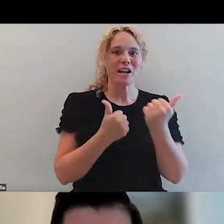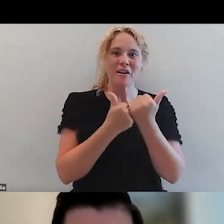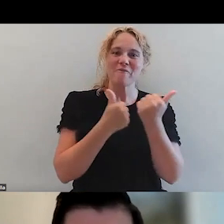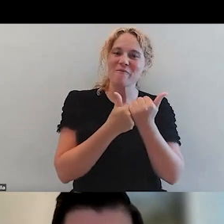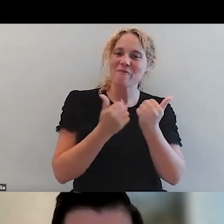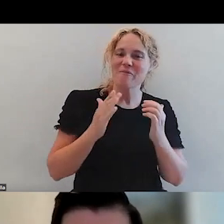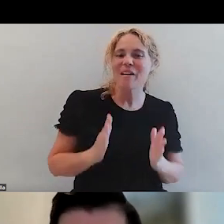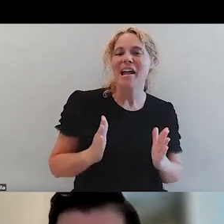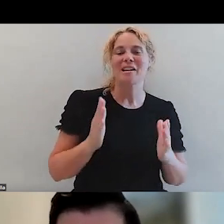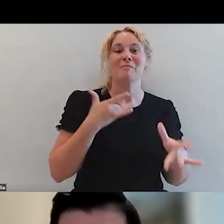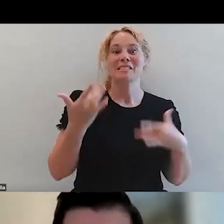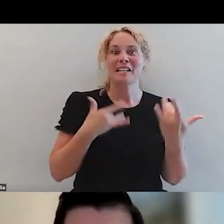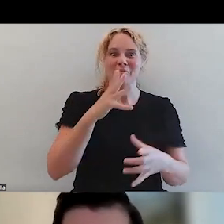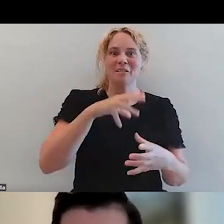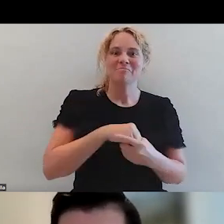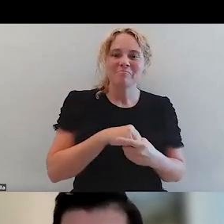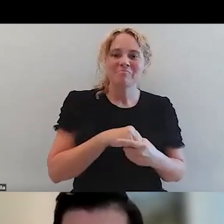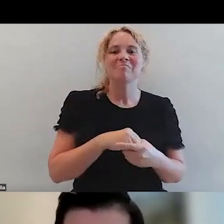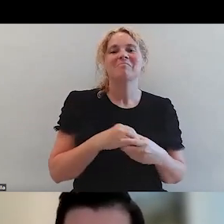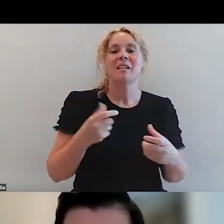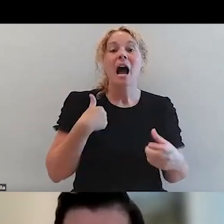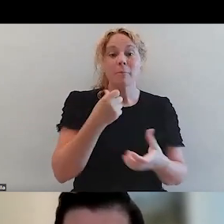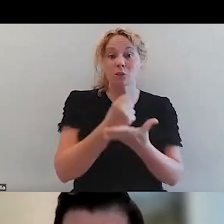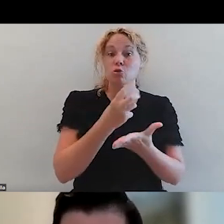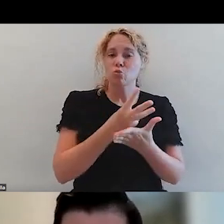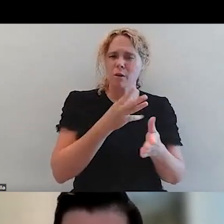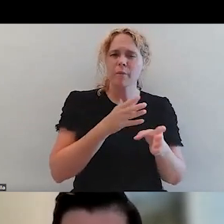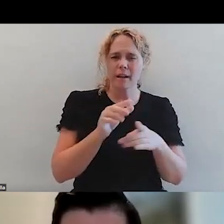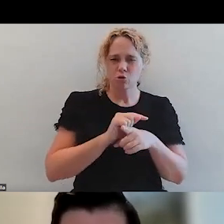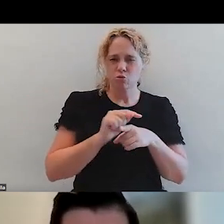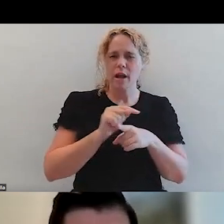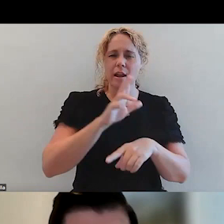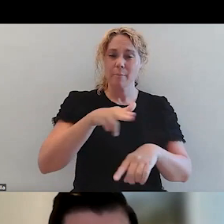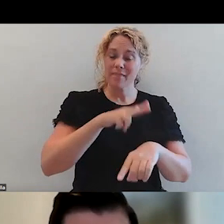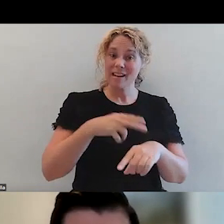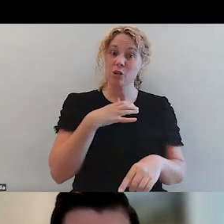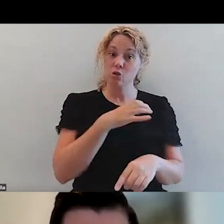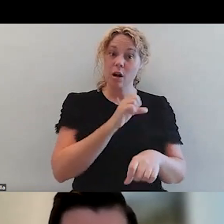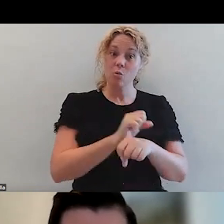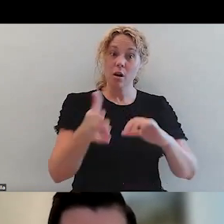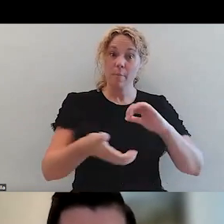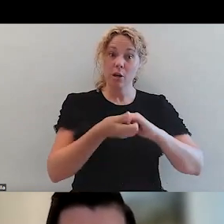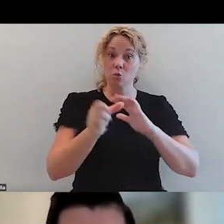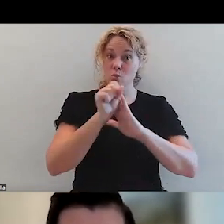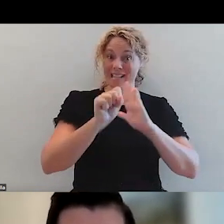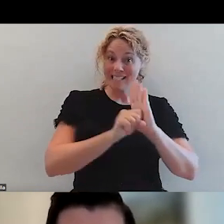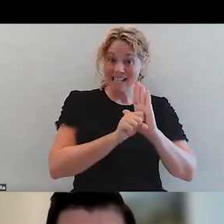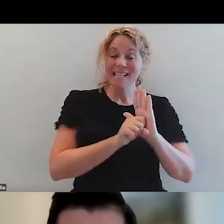part of it. So my name is Brett Beckerson. I'm a social worker by training at the National Council. I work in partnership with states to help them